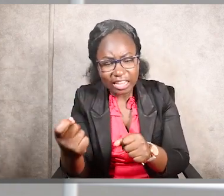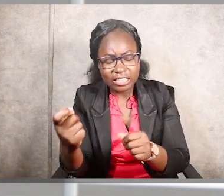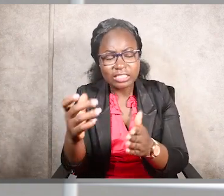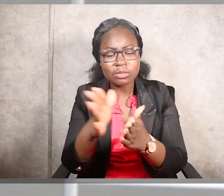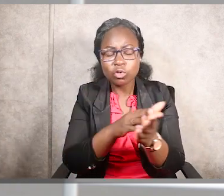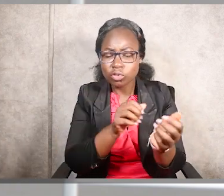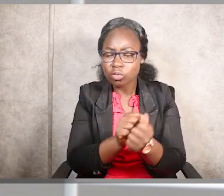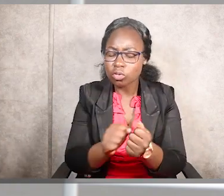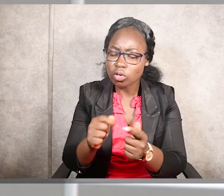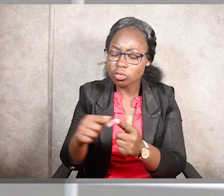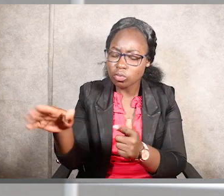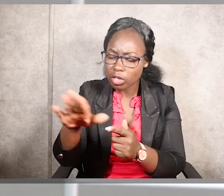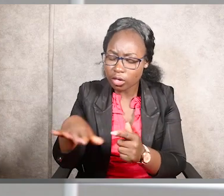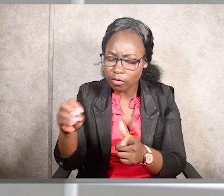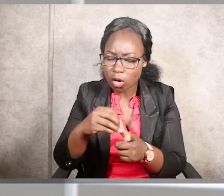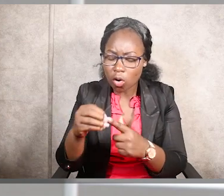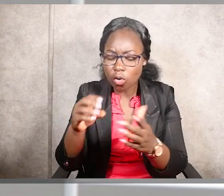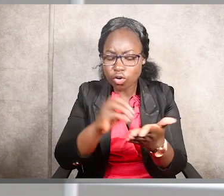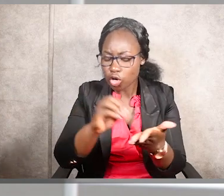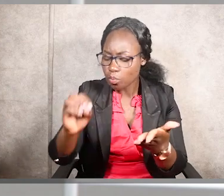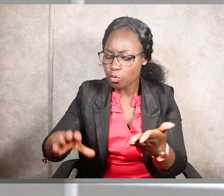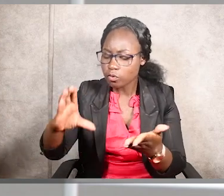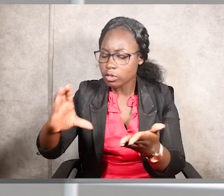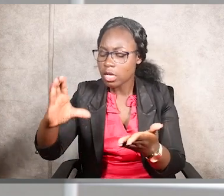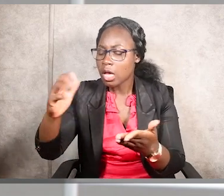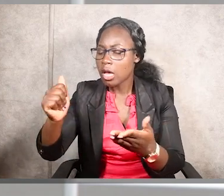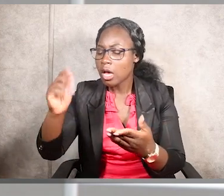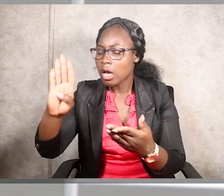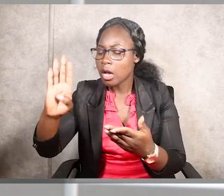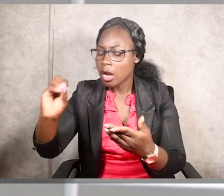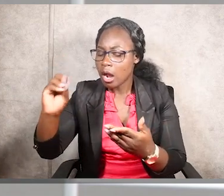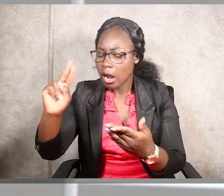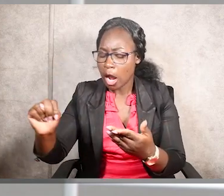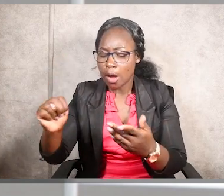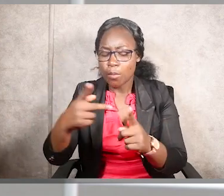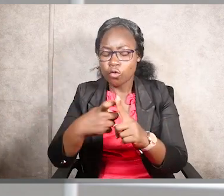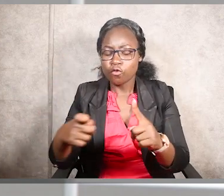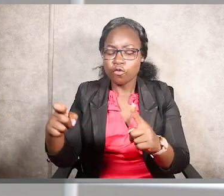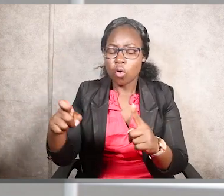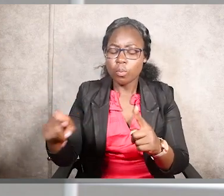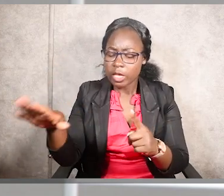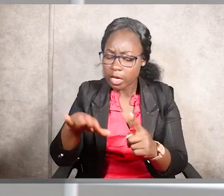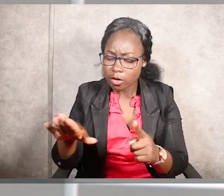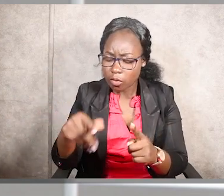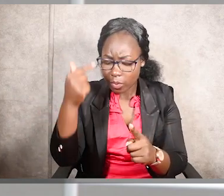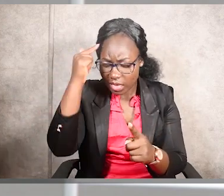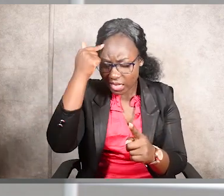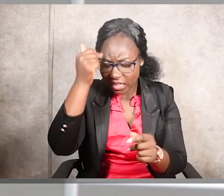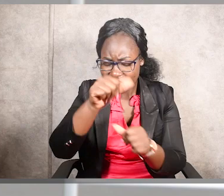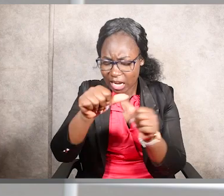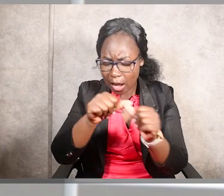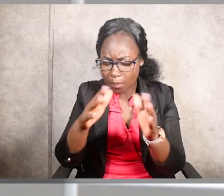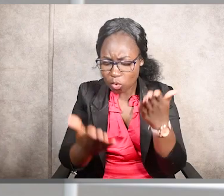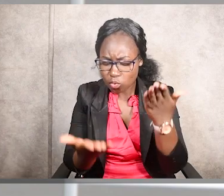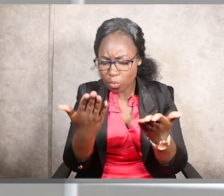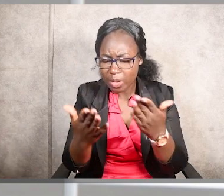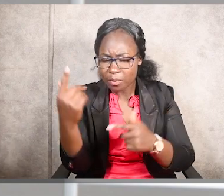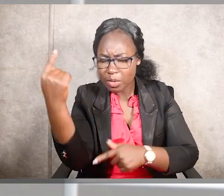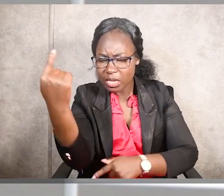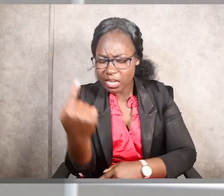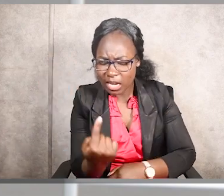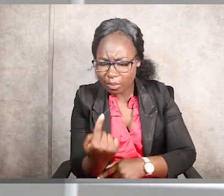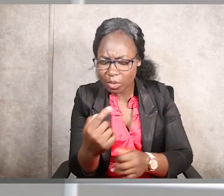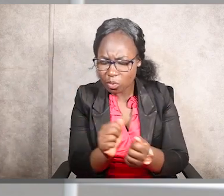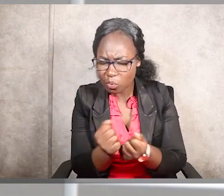it removes carbon from the environment. So think of probably coming up with